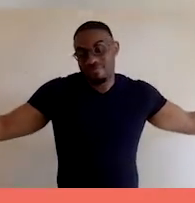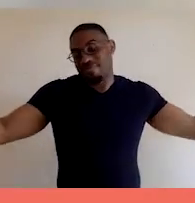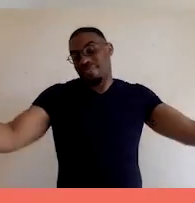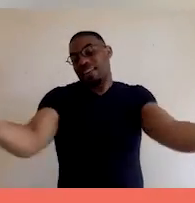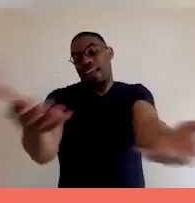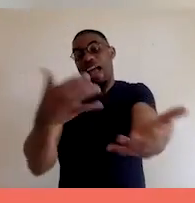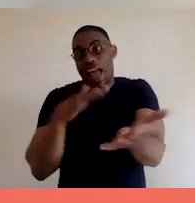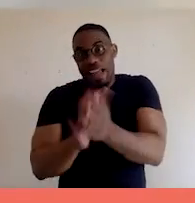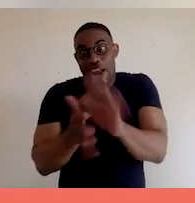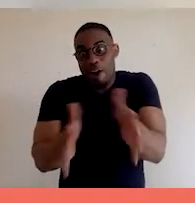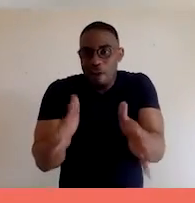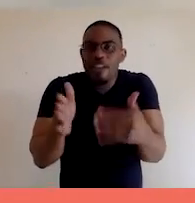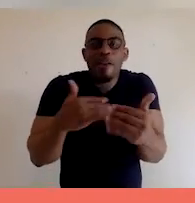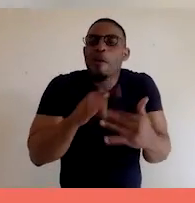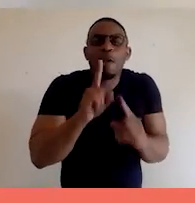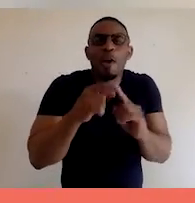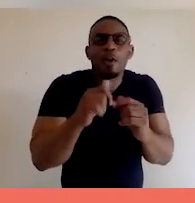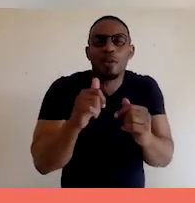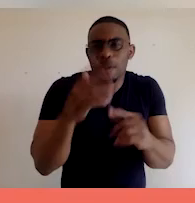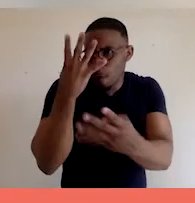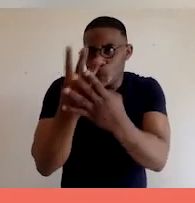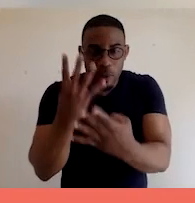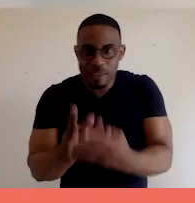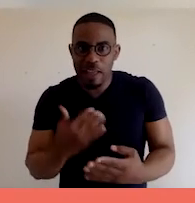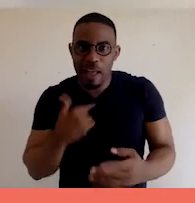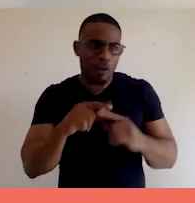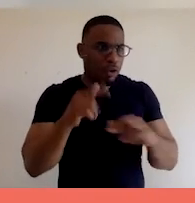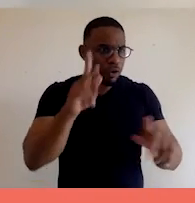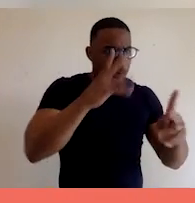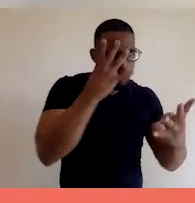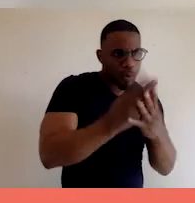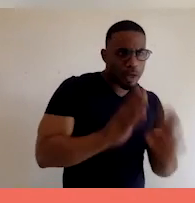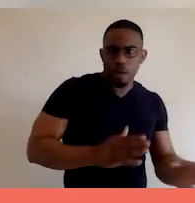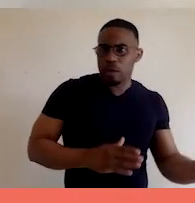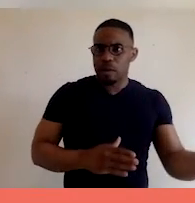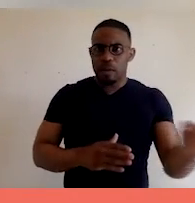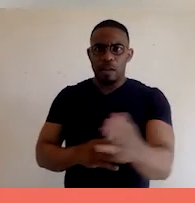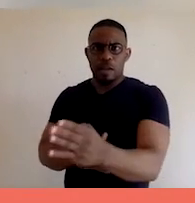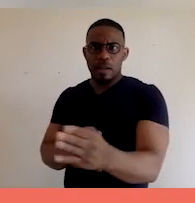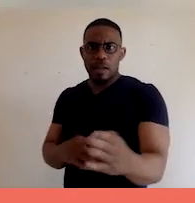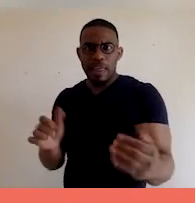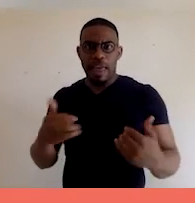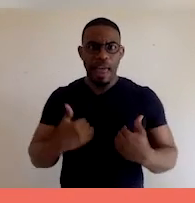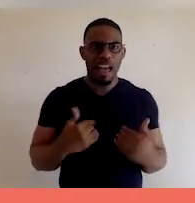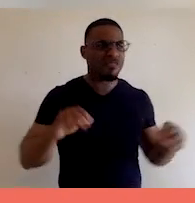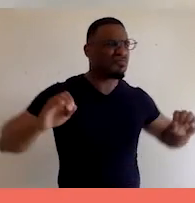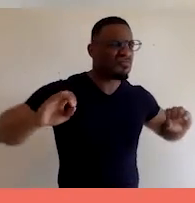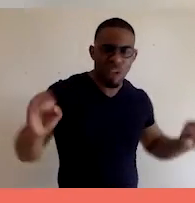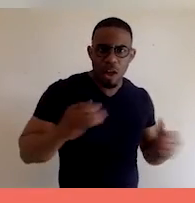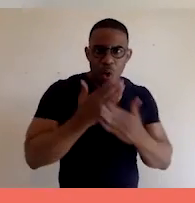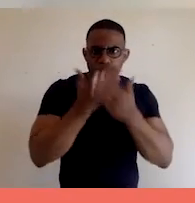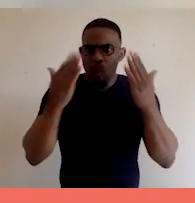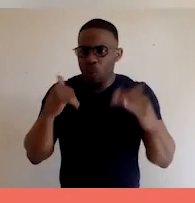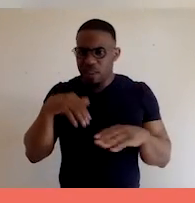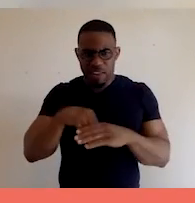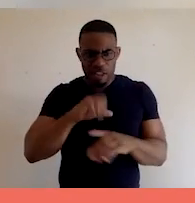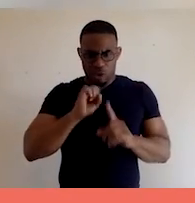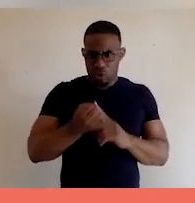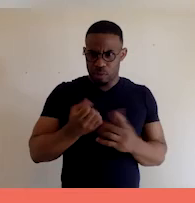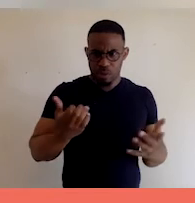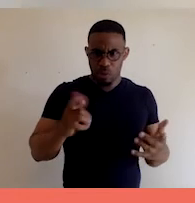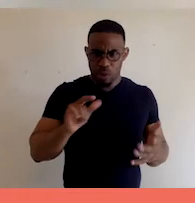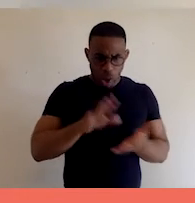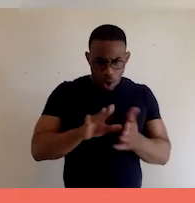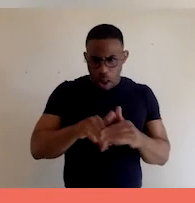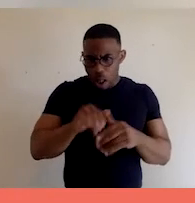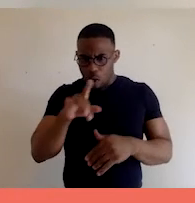I get nervous. Even when I talk at these prisons, I'm talking to these prisoners. You know, they have nothing. They're in circumstances where